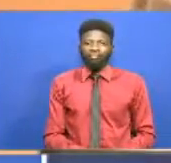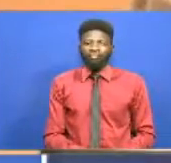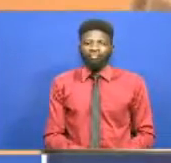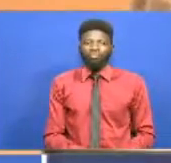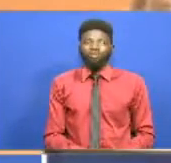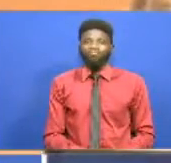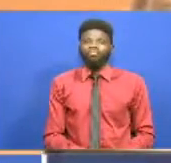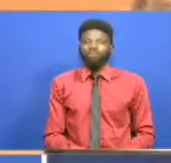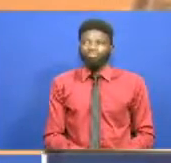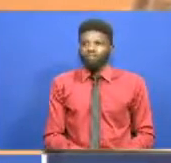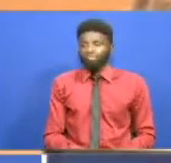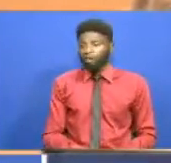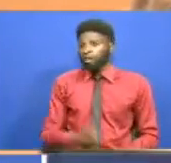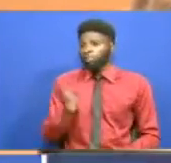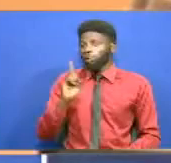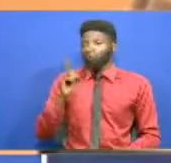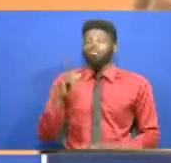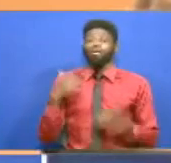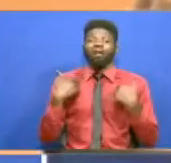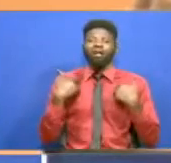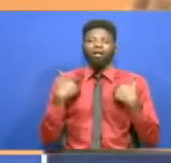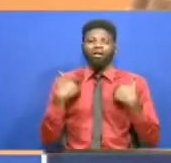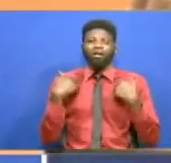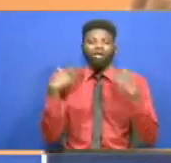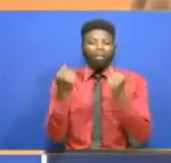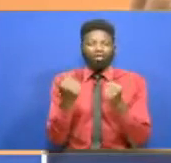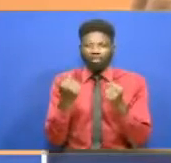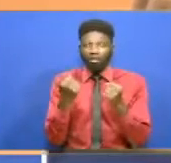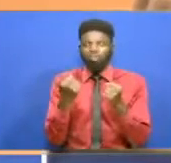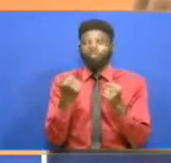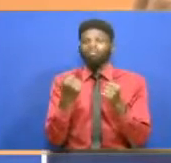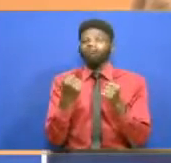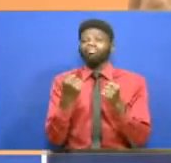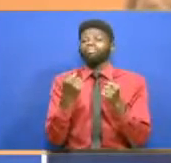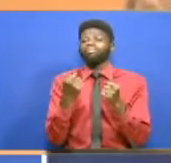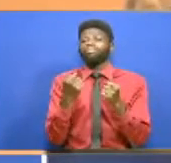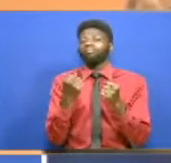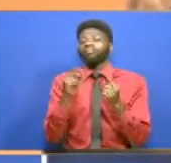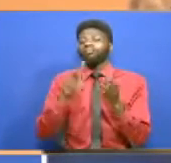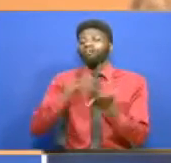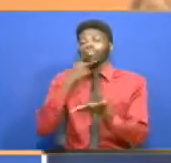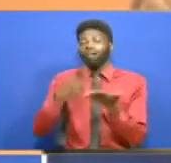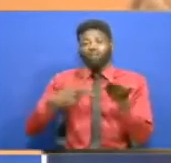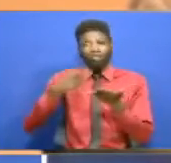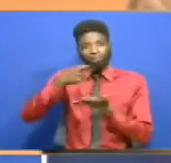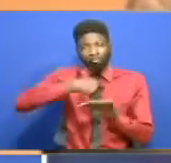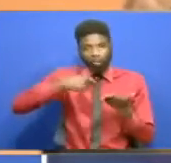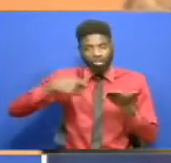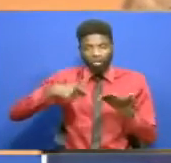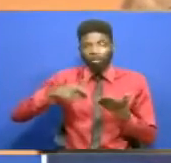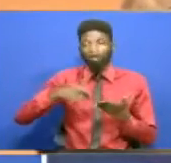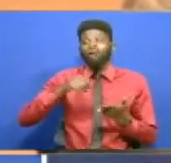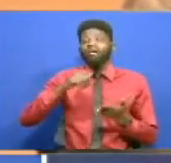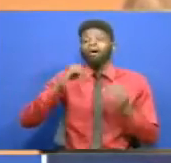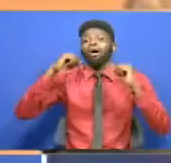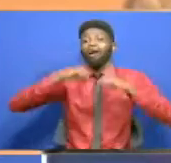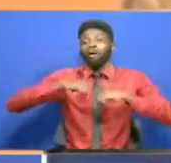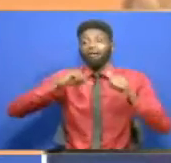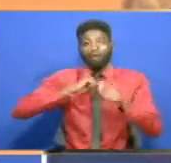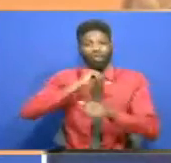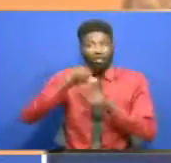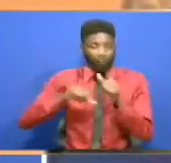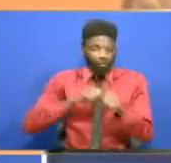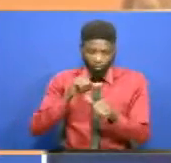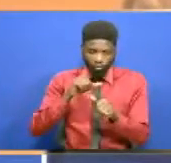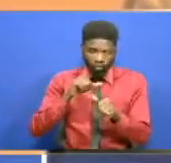The Ministry of Health has declined to sign the MOU on the micro medical waste equipment